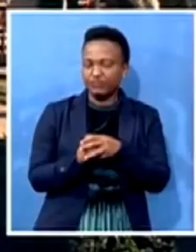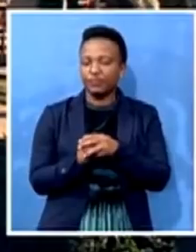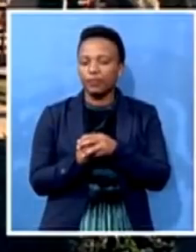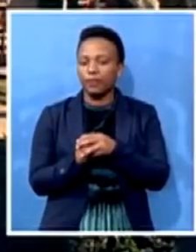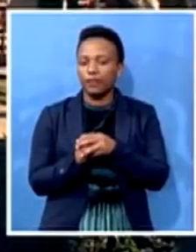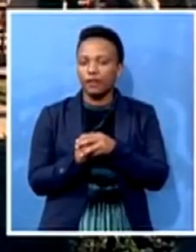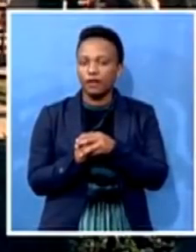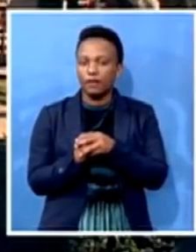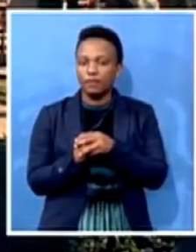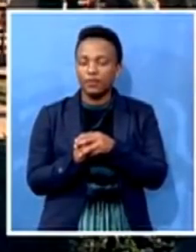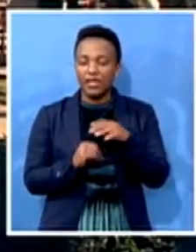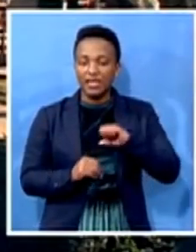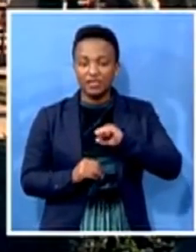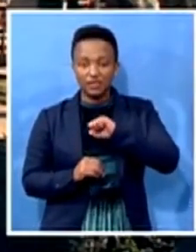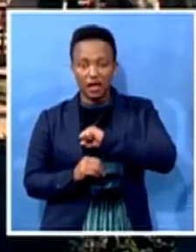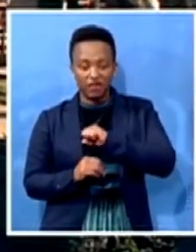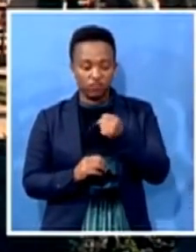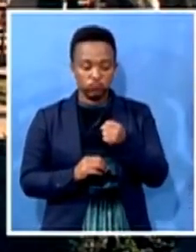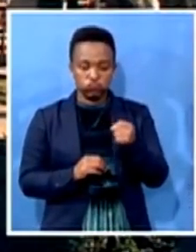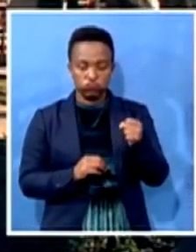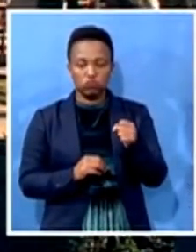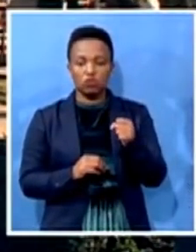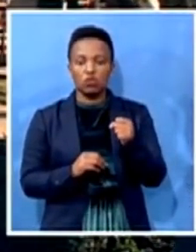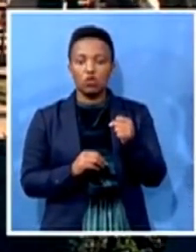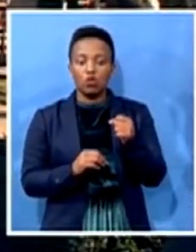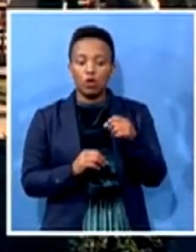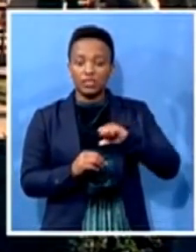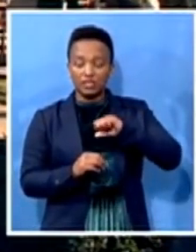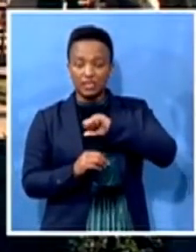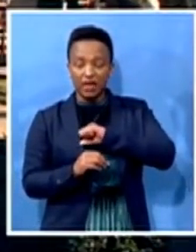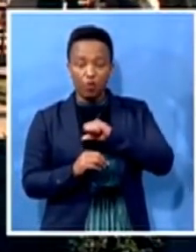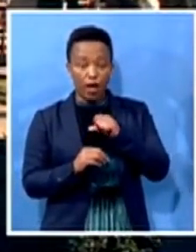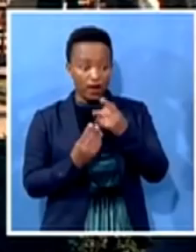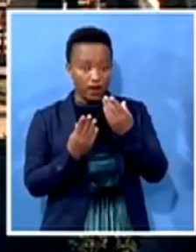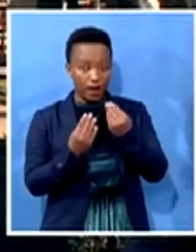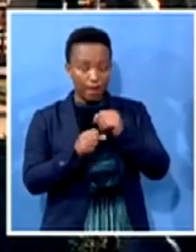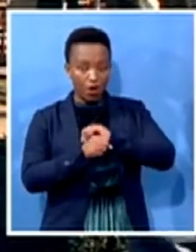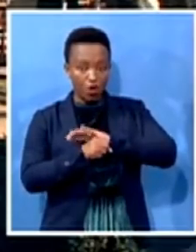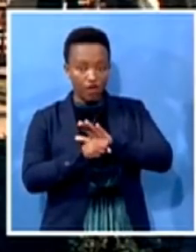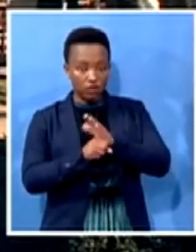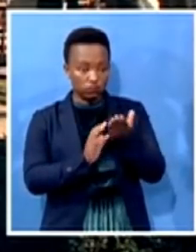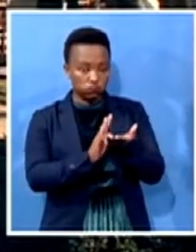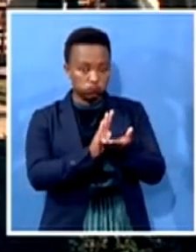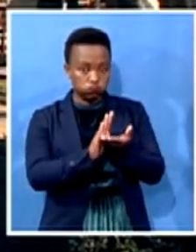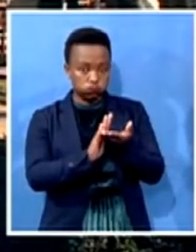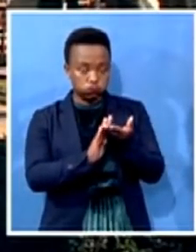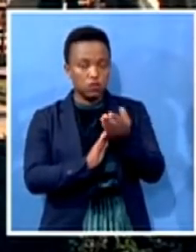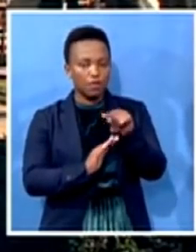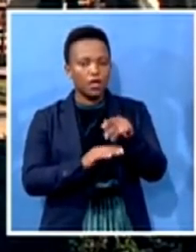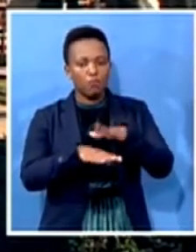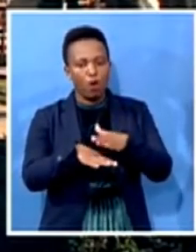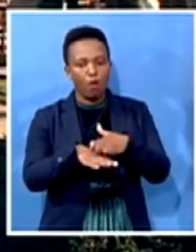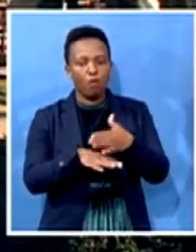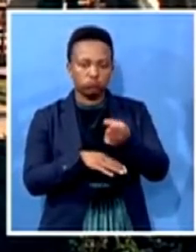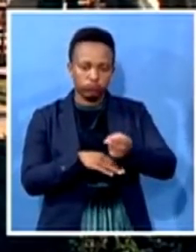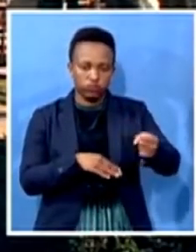numbers increase, we'll have to complement them, and those will be maybe new staff, newly appointed staff. But at the